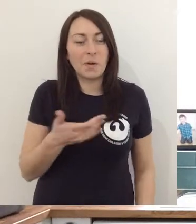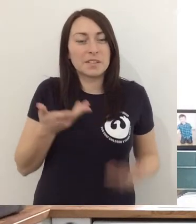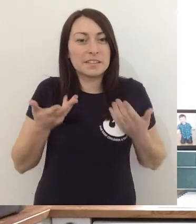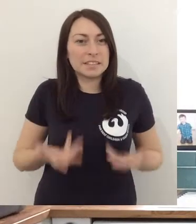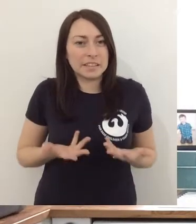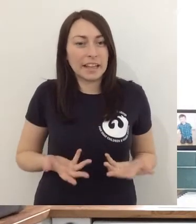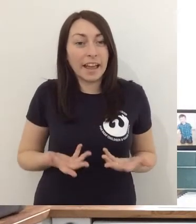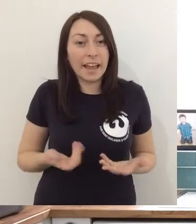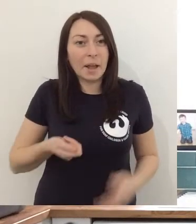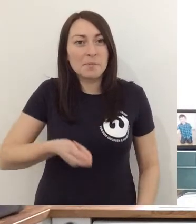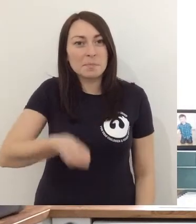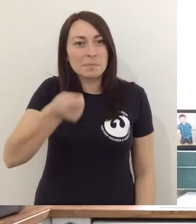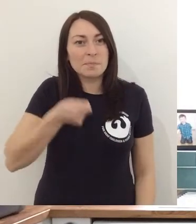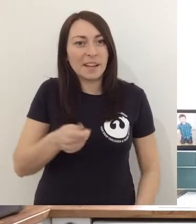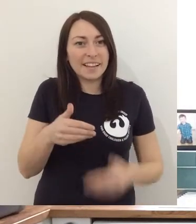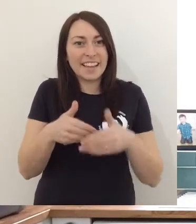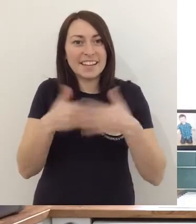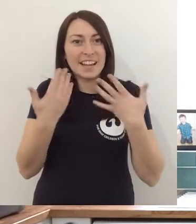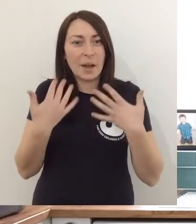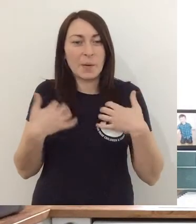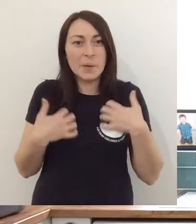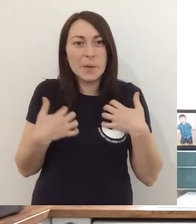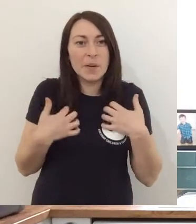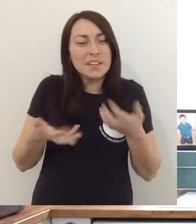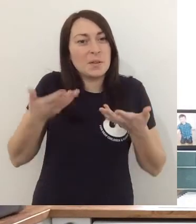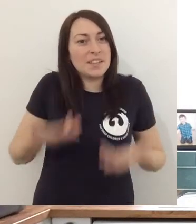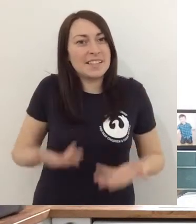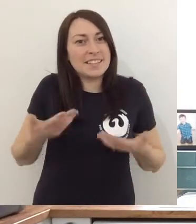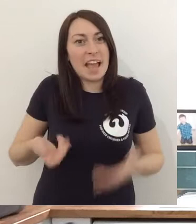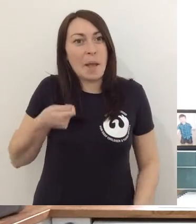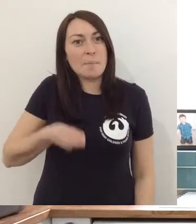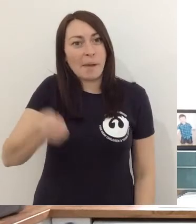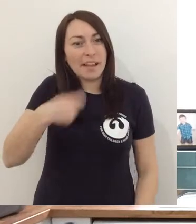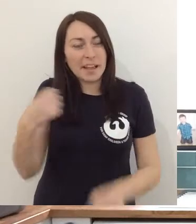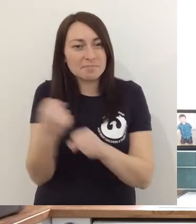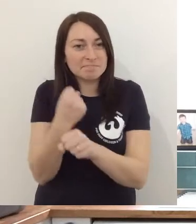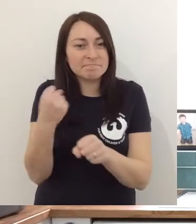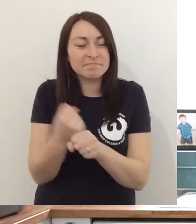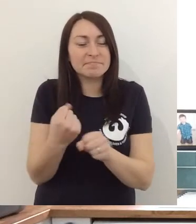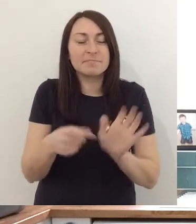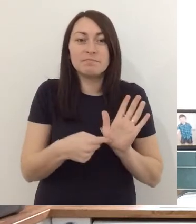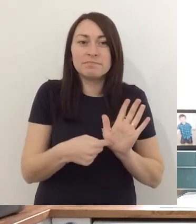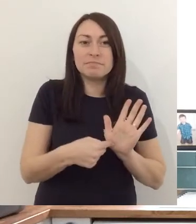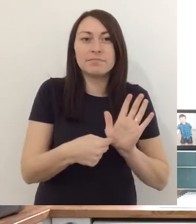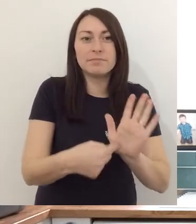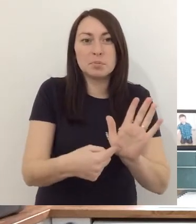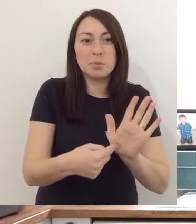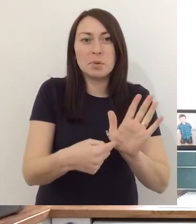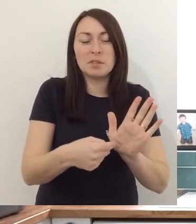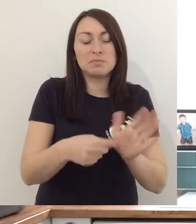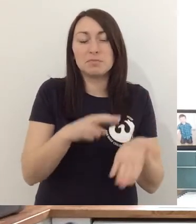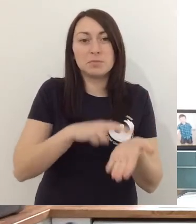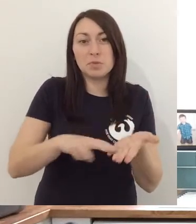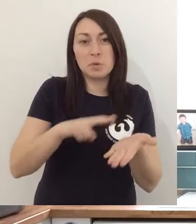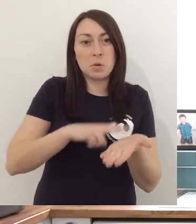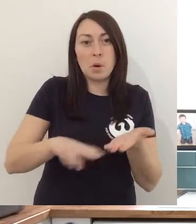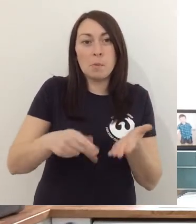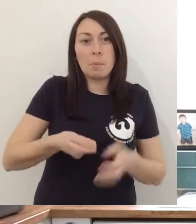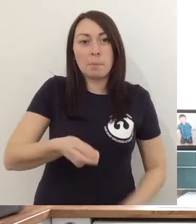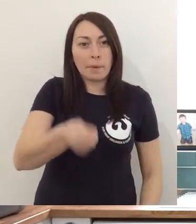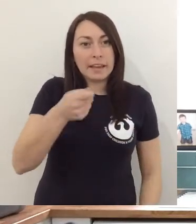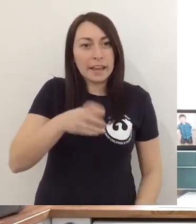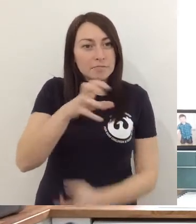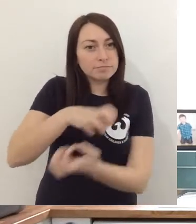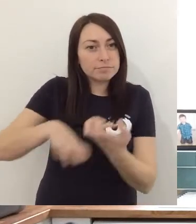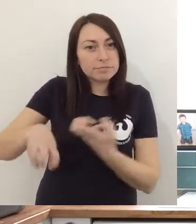everyone. So today is pancake day, so of course we're going to be making pancakes. What I'm going to show you is just a standard pancake mix and show you how